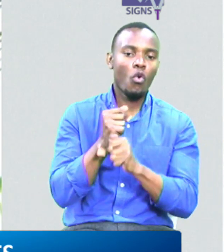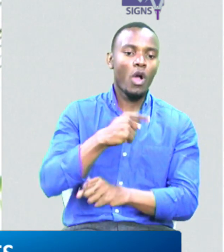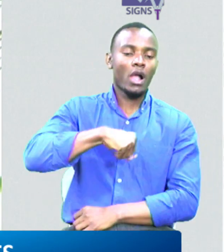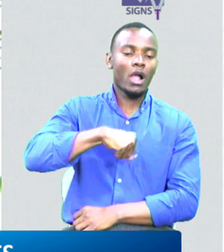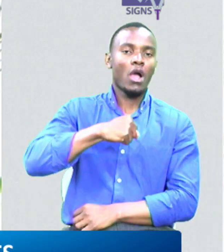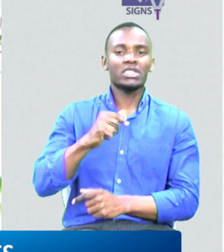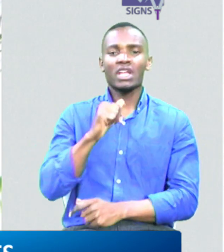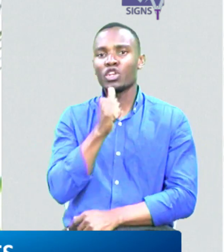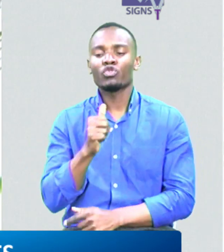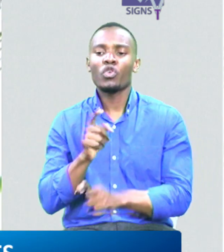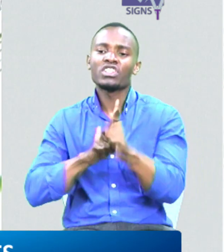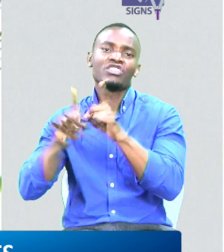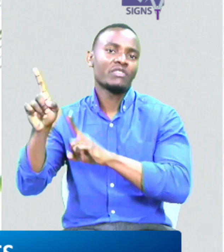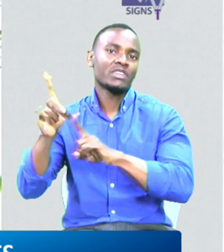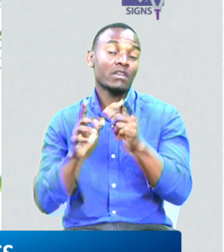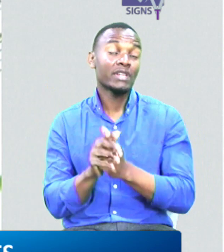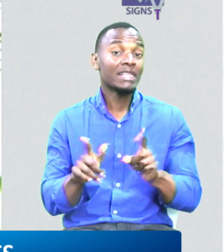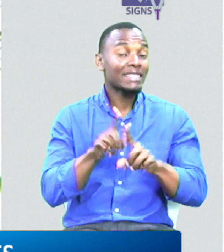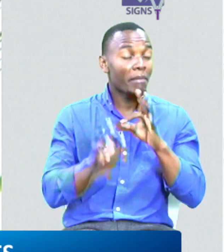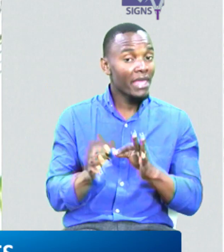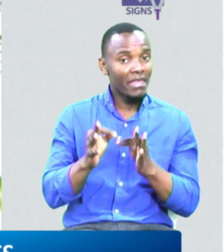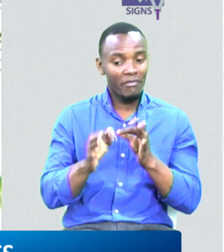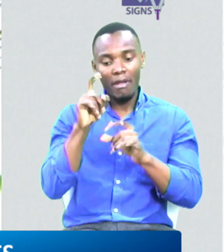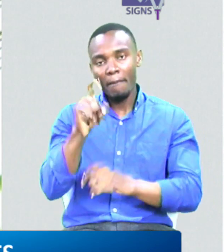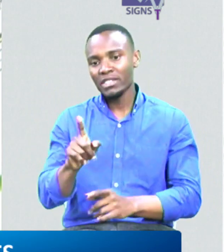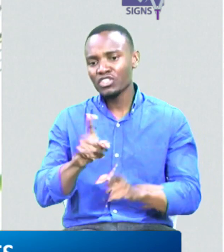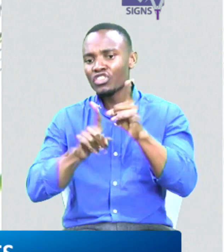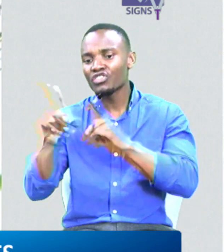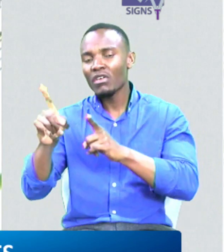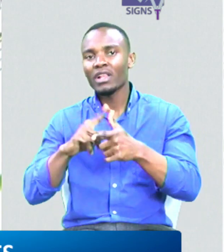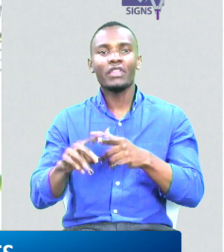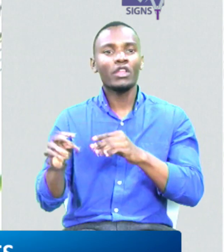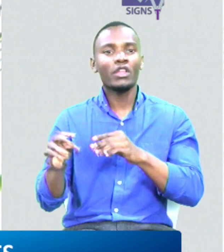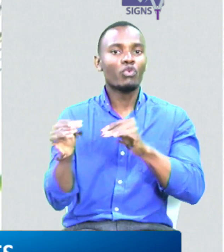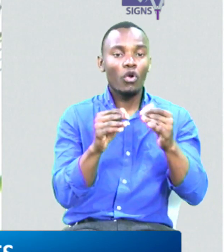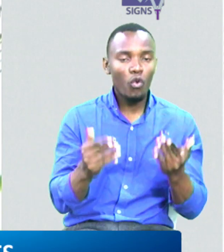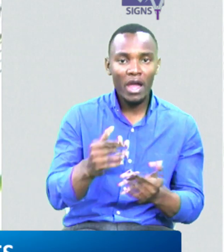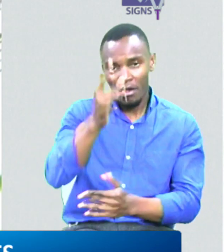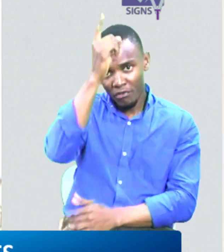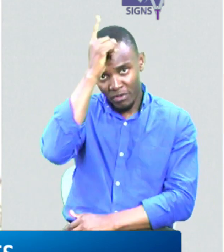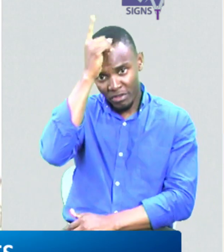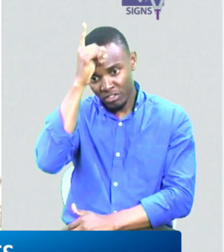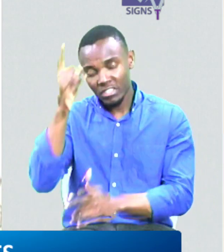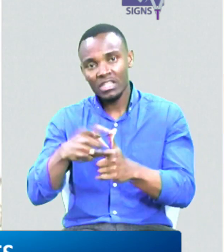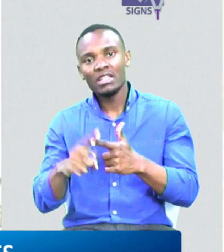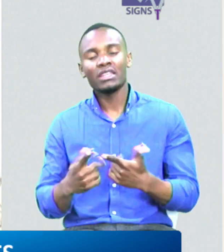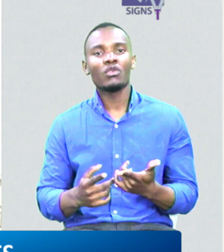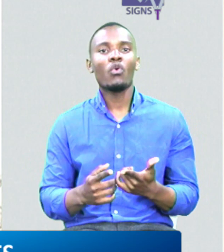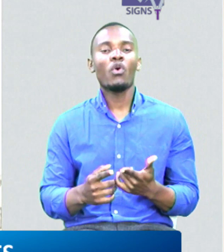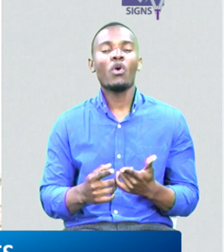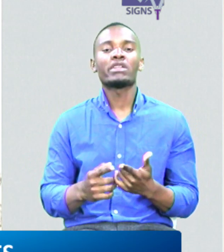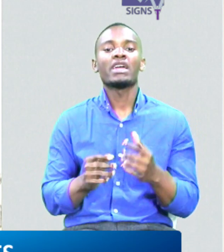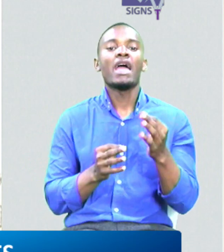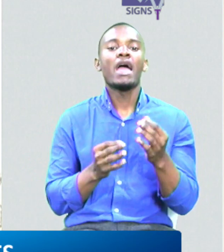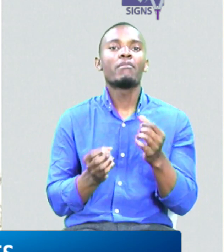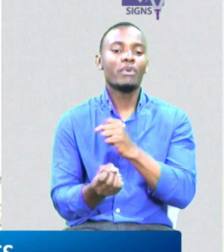They are called for TV interviews, they don't show up to say what they have done. And then the media have a few days because nobody